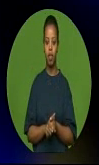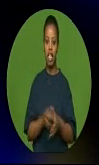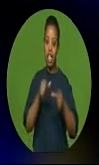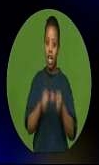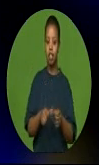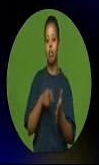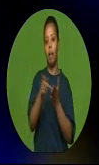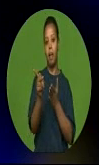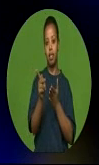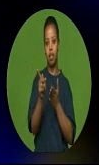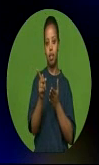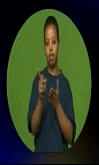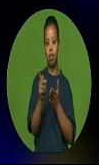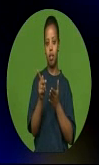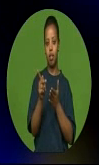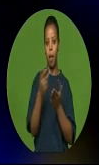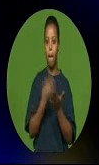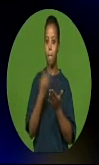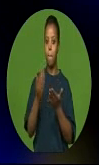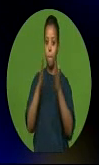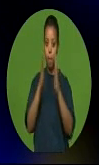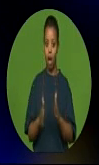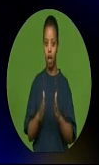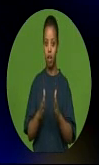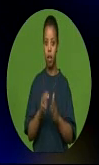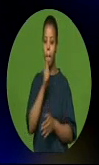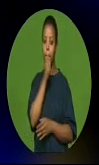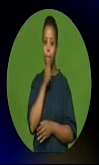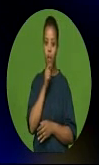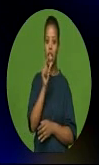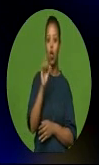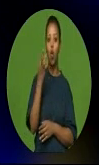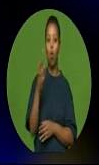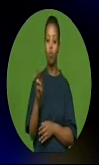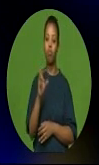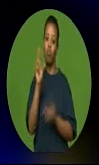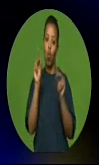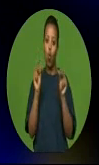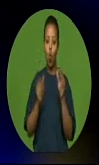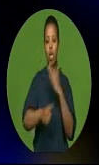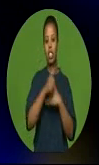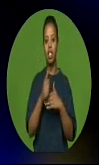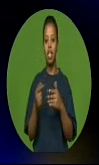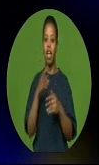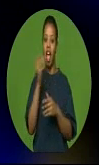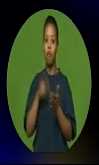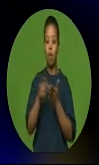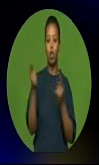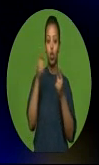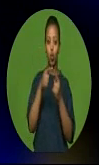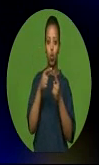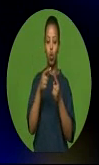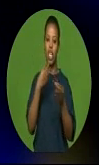delays in payment, buyer bears little or no risk, and payment to